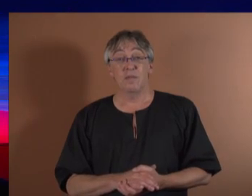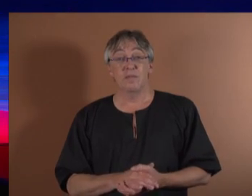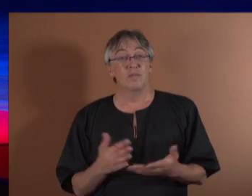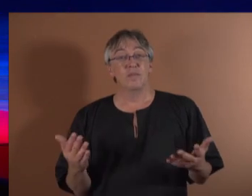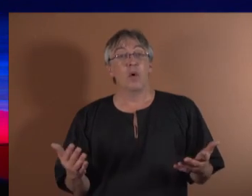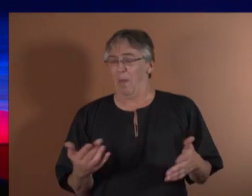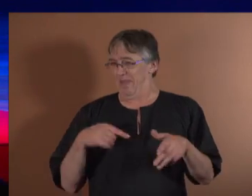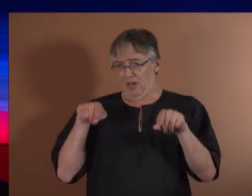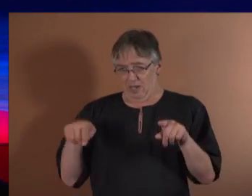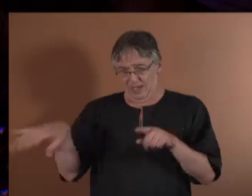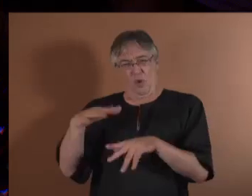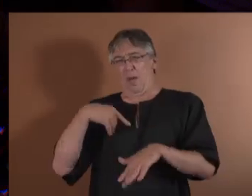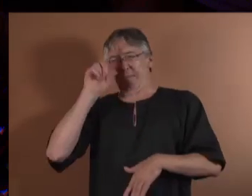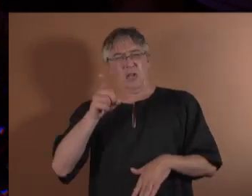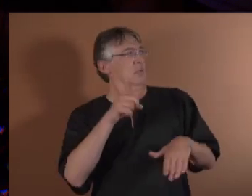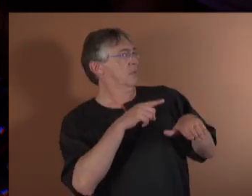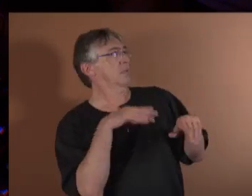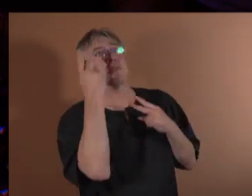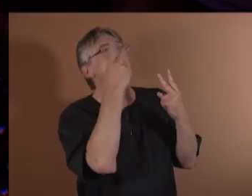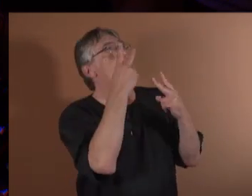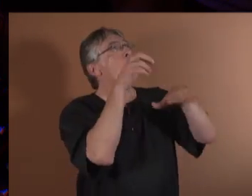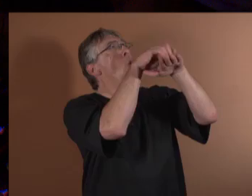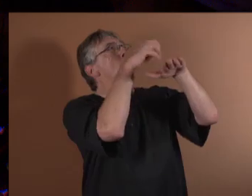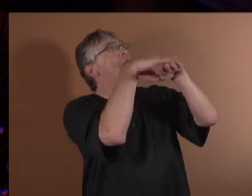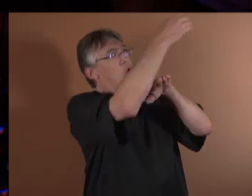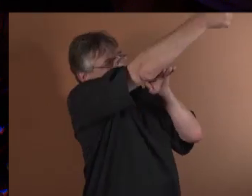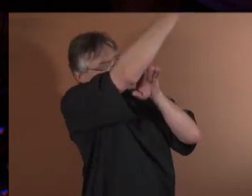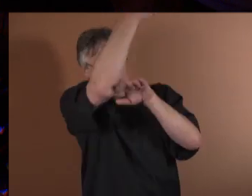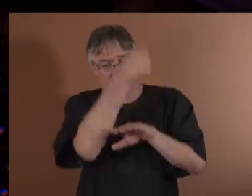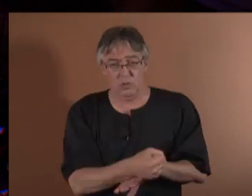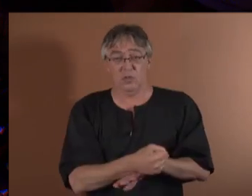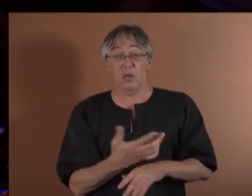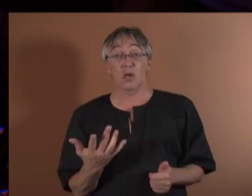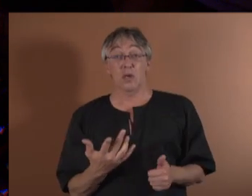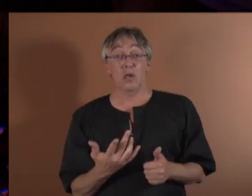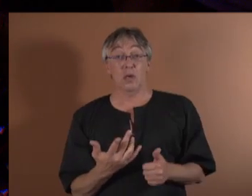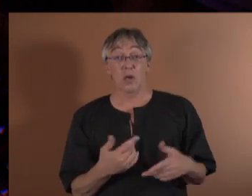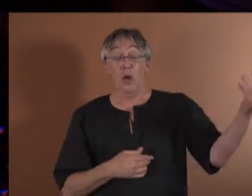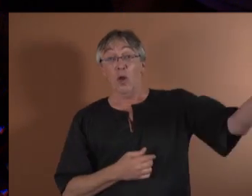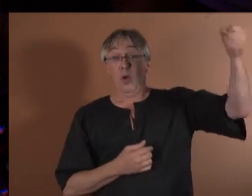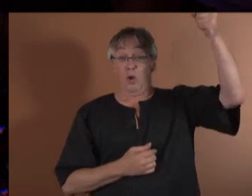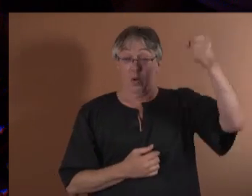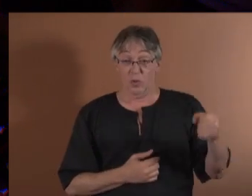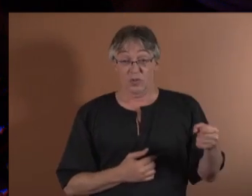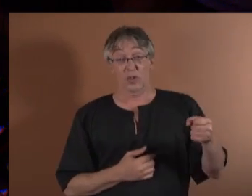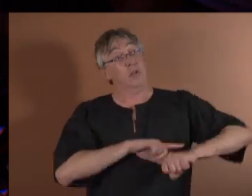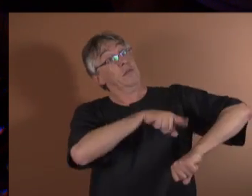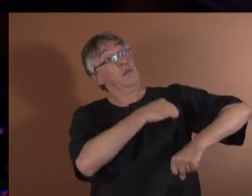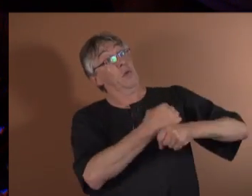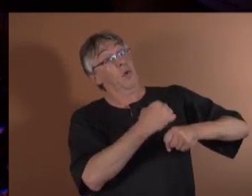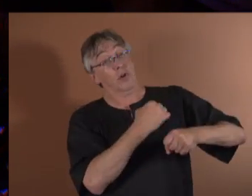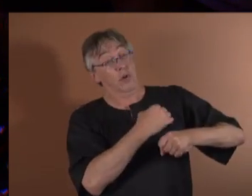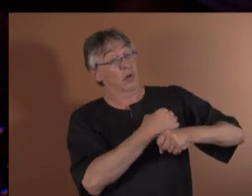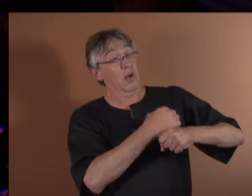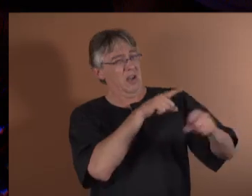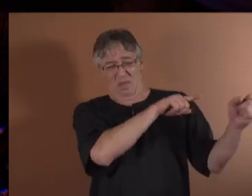outside. Time to hire a consultant, that's right. And if they're worth their salt, at some point they're going to look around and say, well, excuse me, what are you folks trying